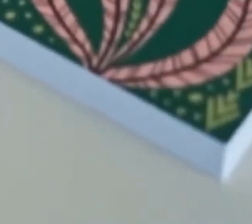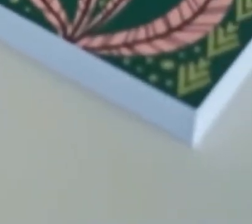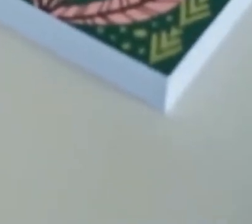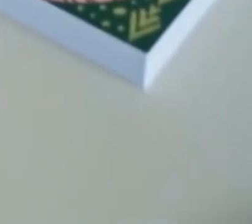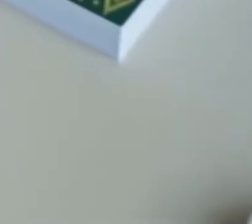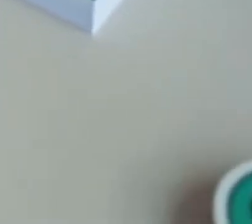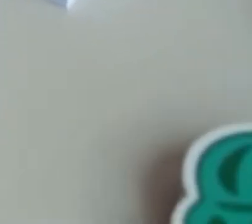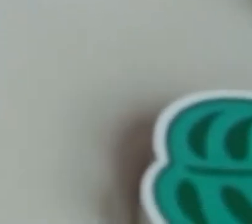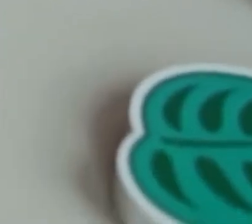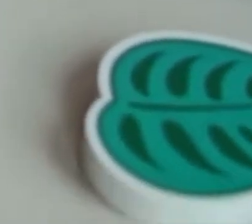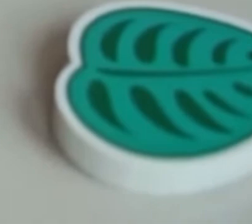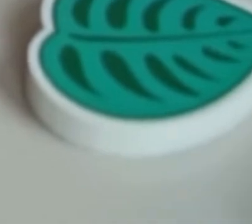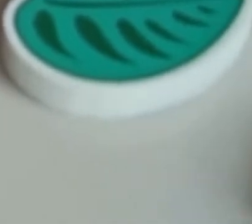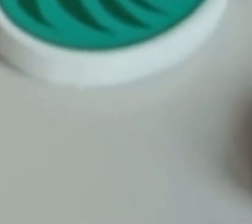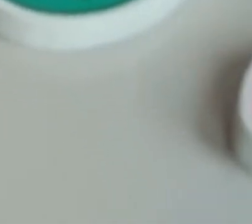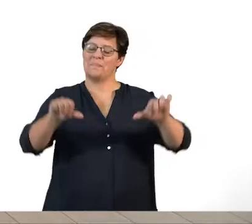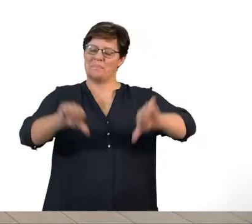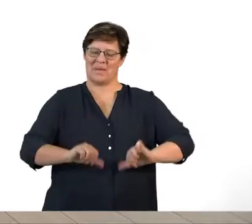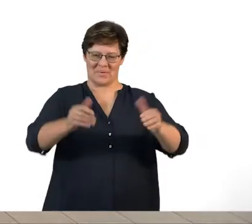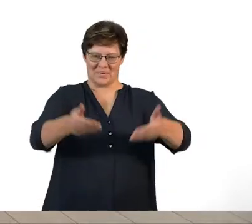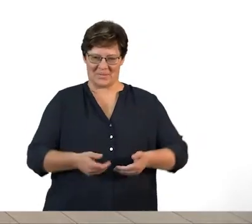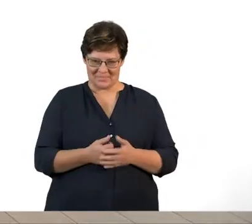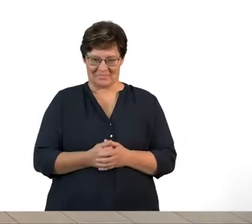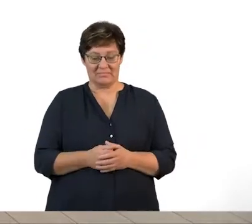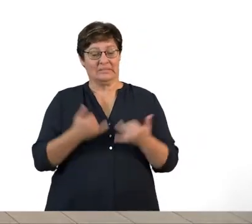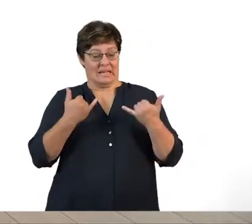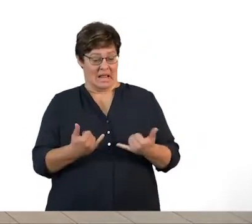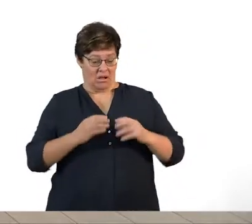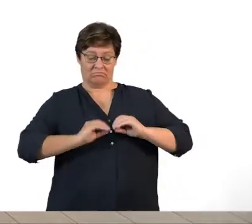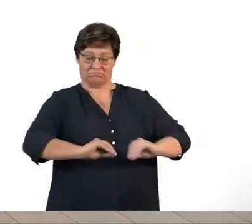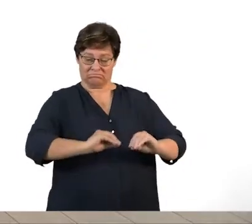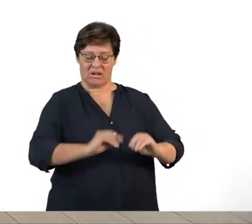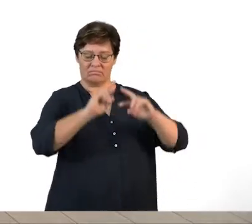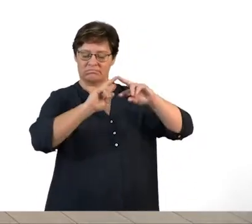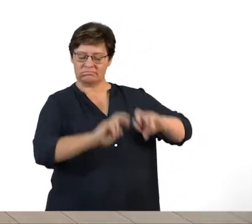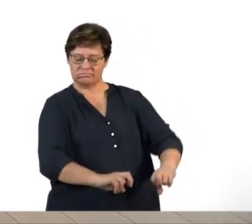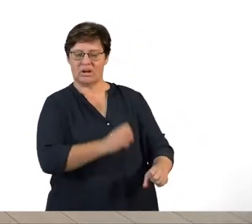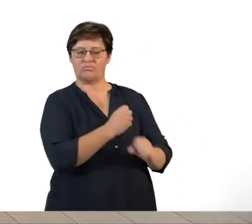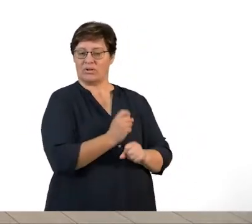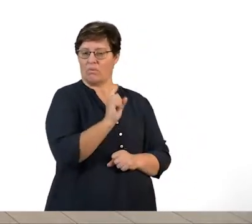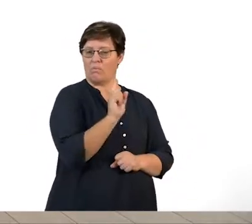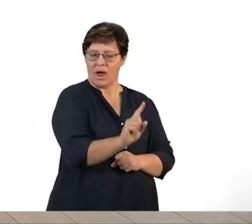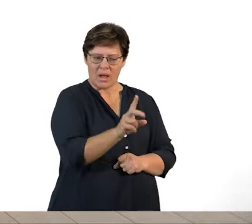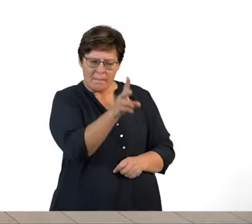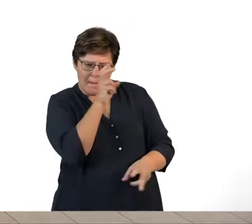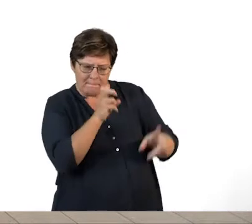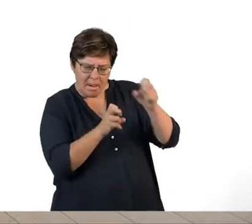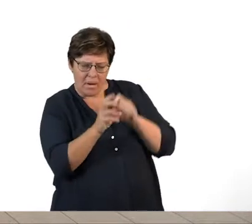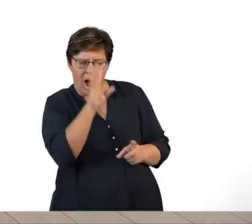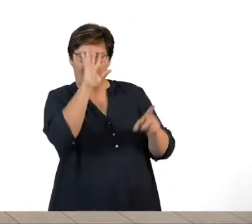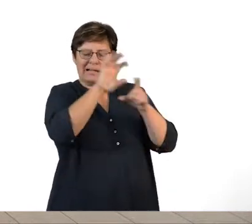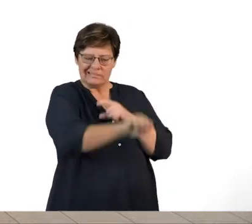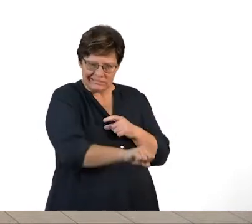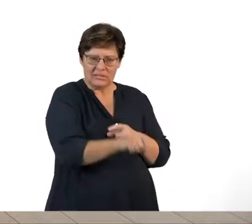Welcome back. In this segment, we explore in Grade 1 recognition of